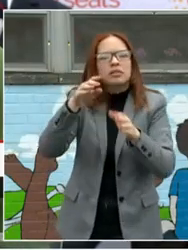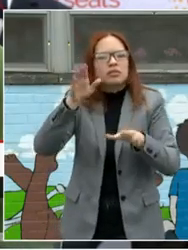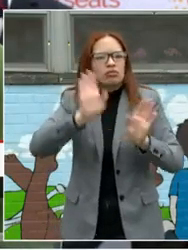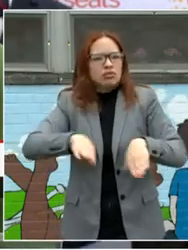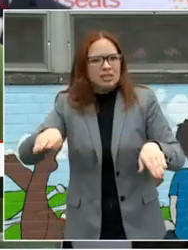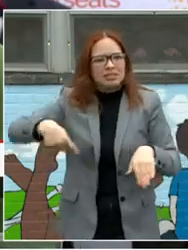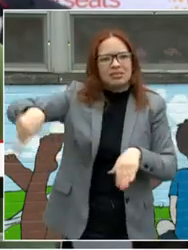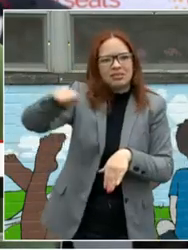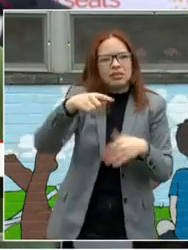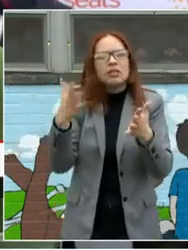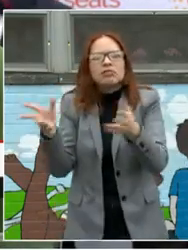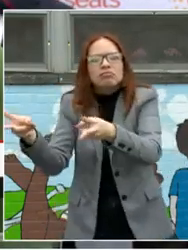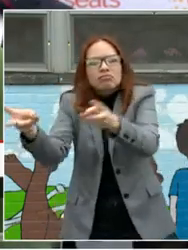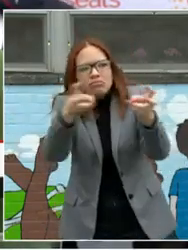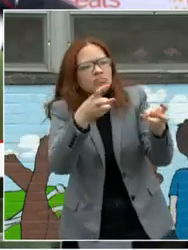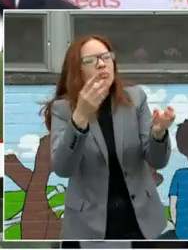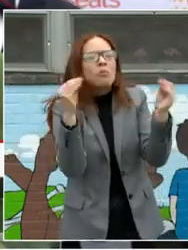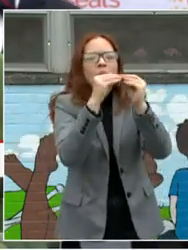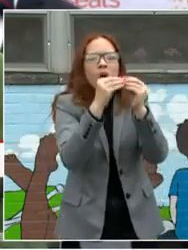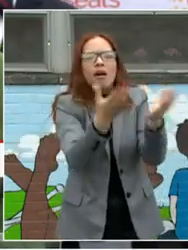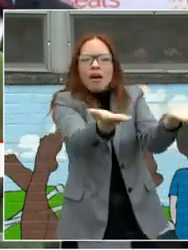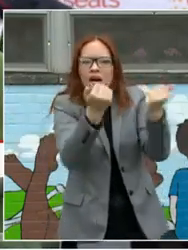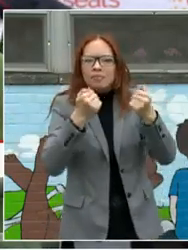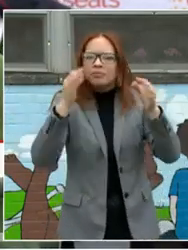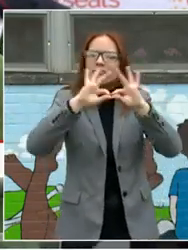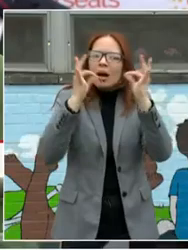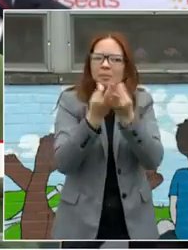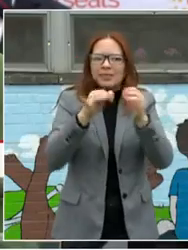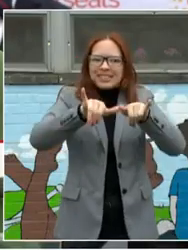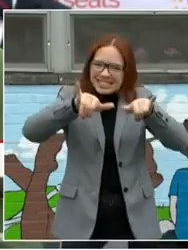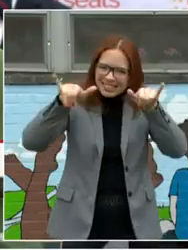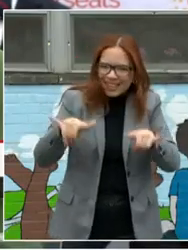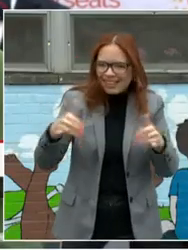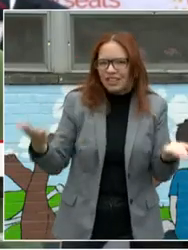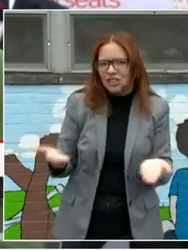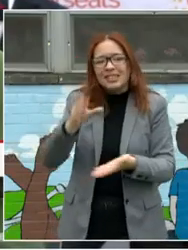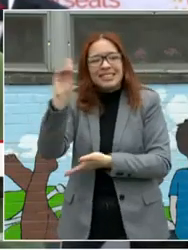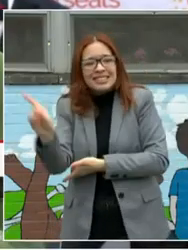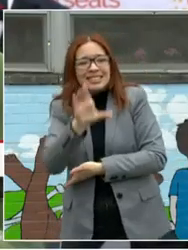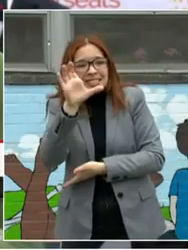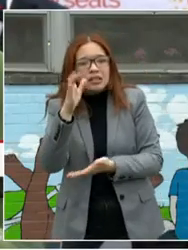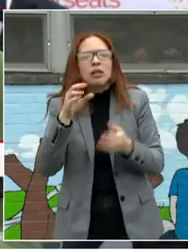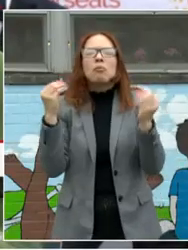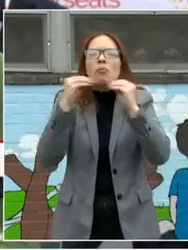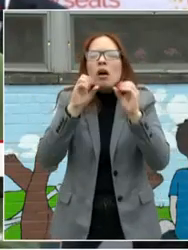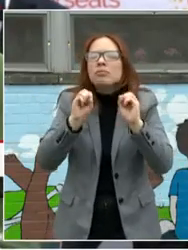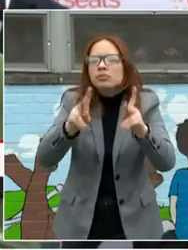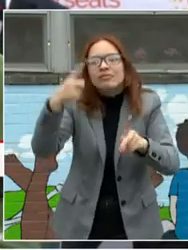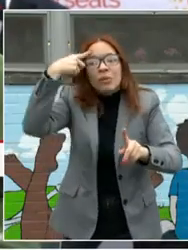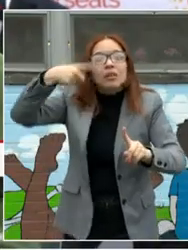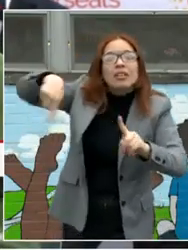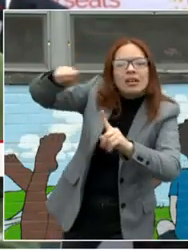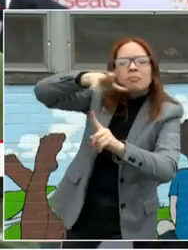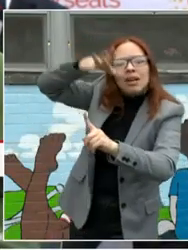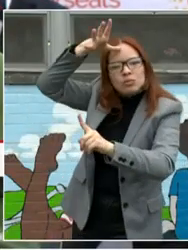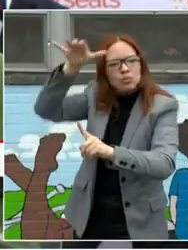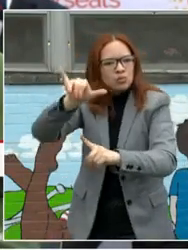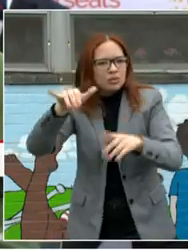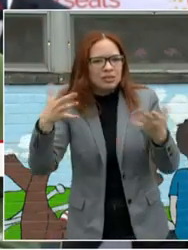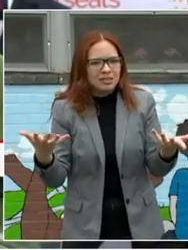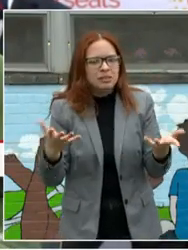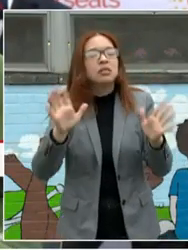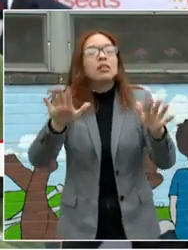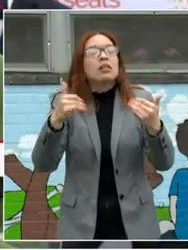DC, and it creates more opportunities for parents. So today we're talking a little bit about